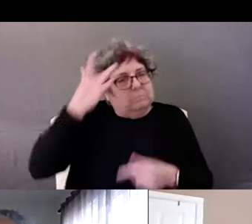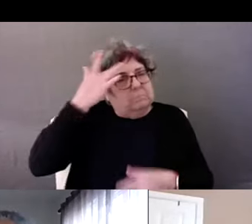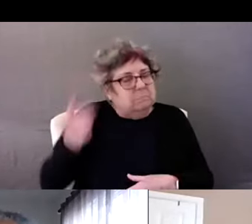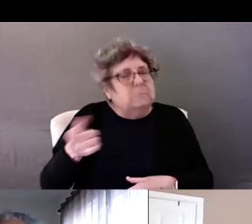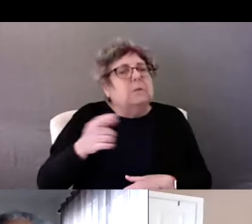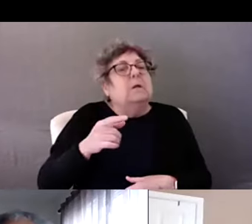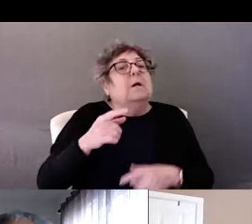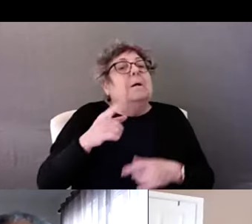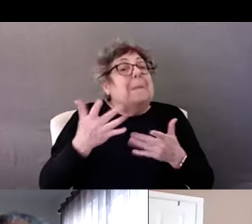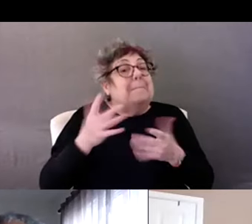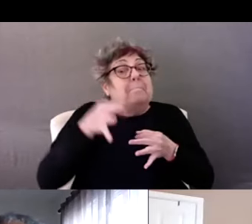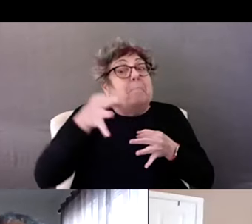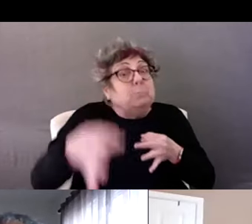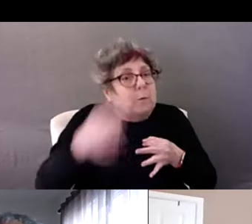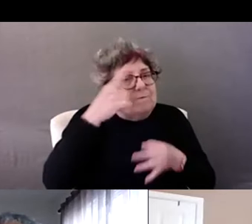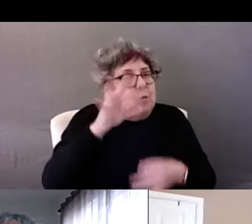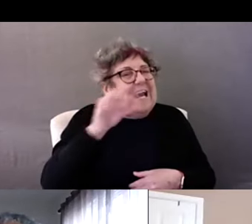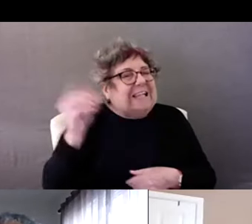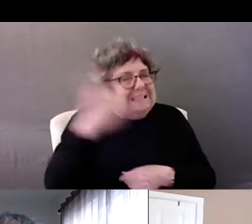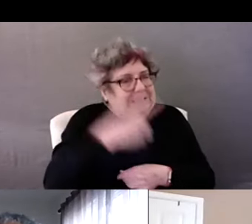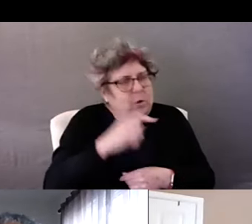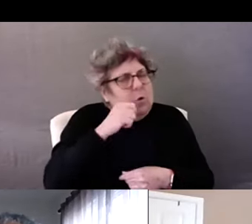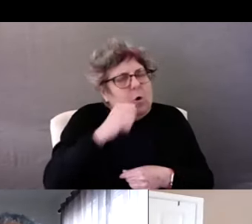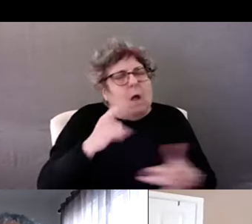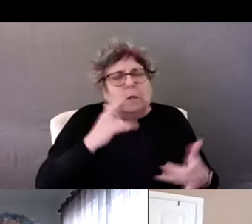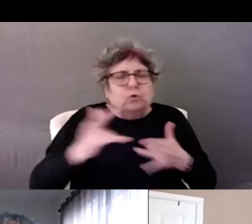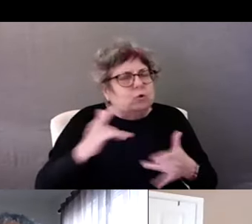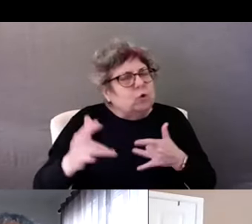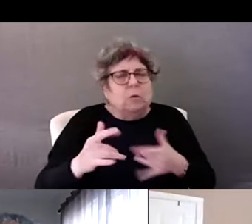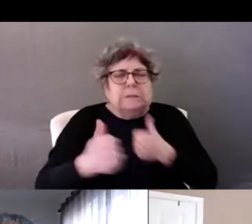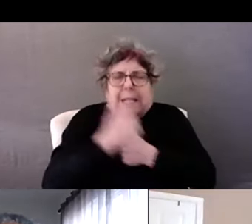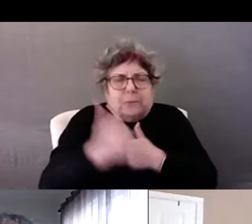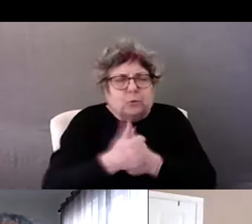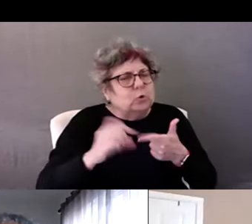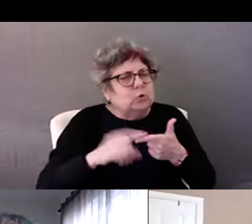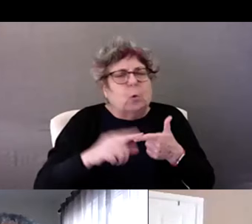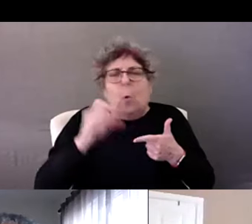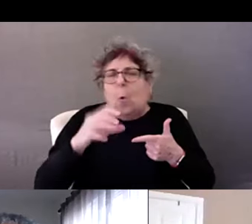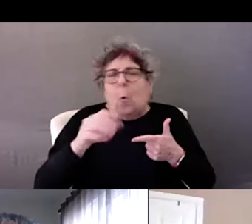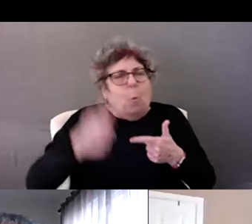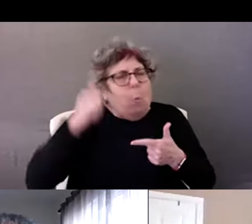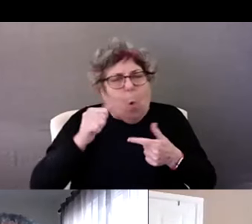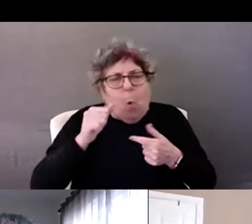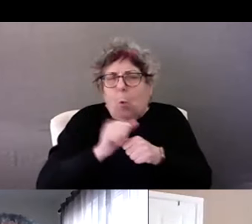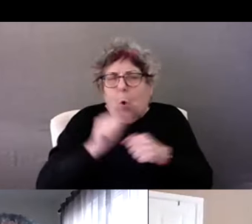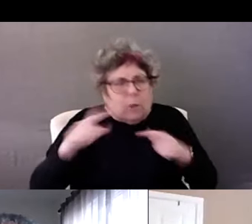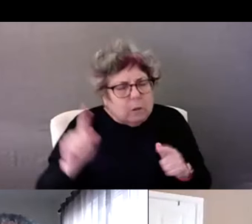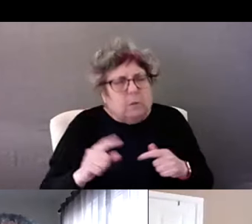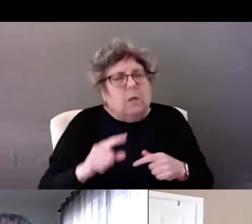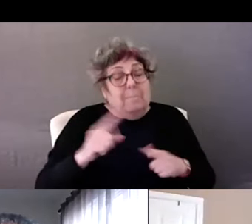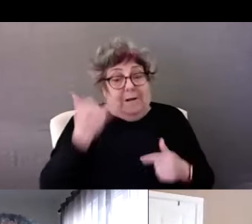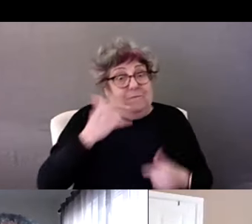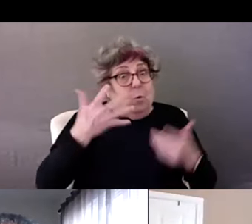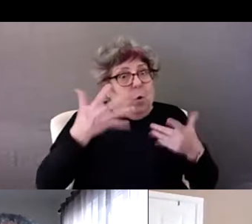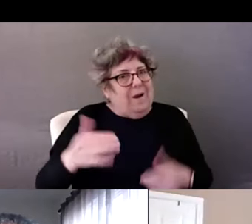period. Not because they're worried the vaccine won't work or it's dangerous or any of that stuff, but because, if you already have great antibodies and